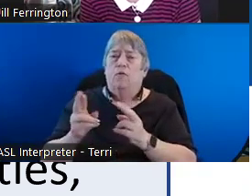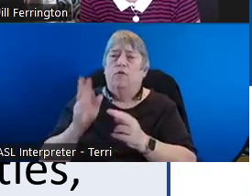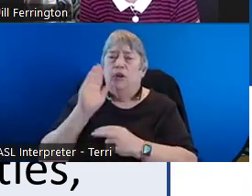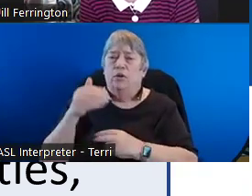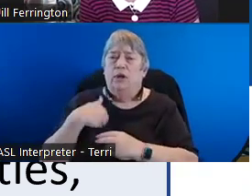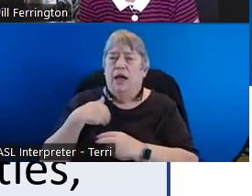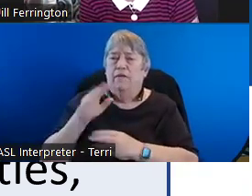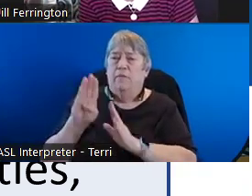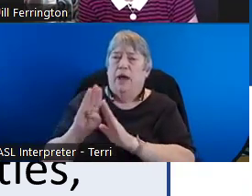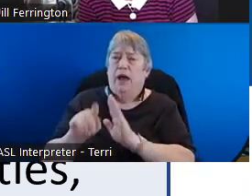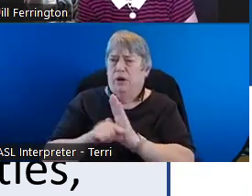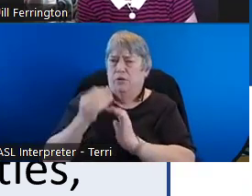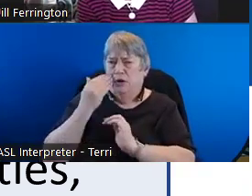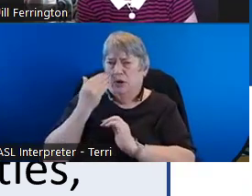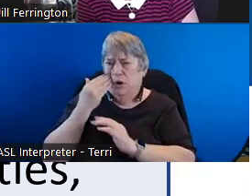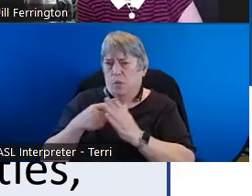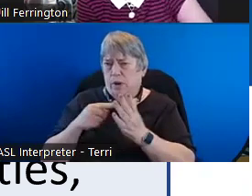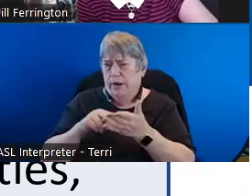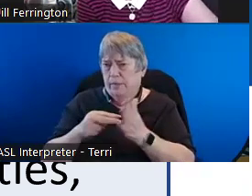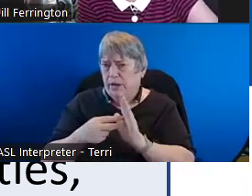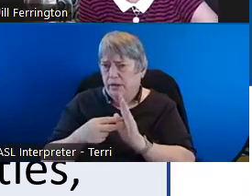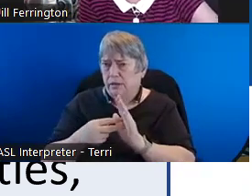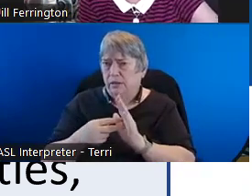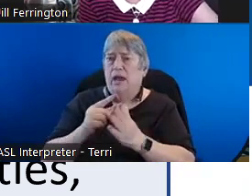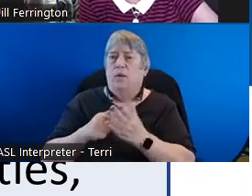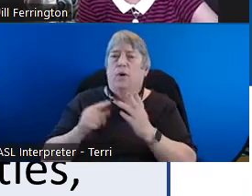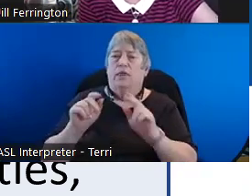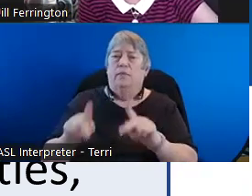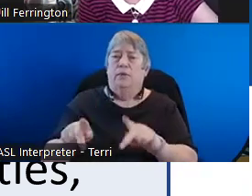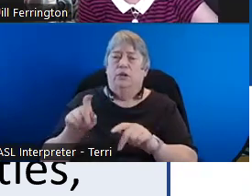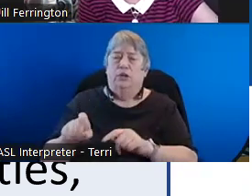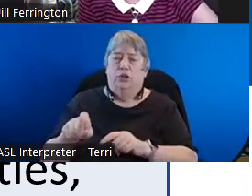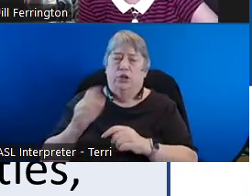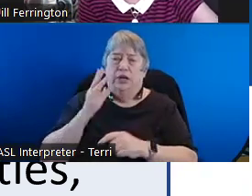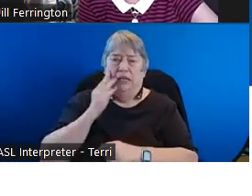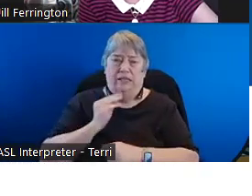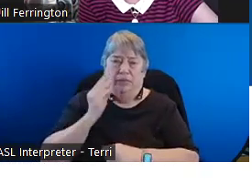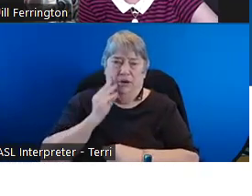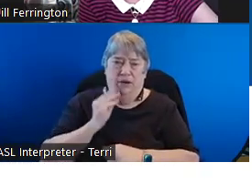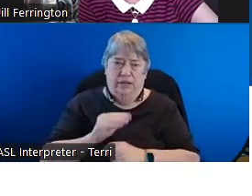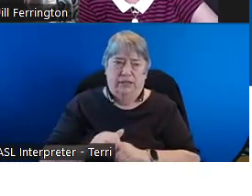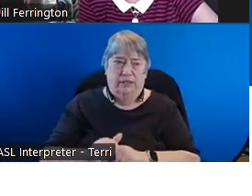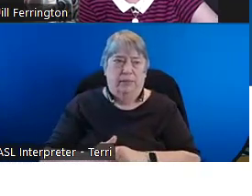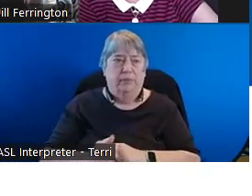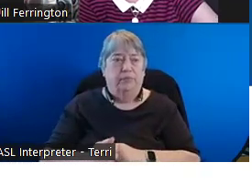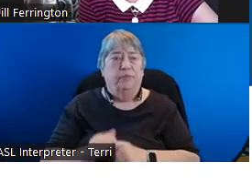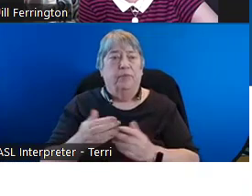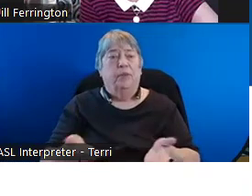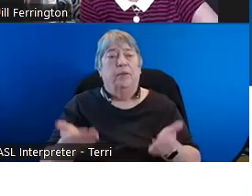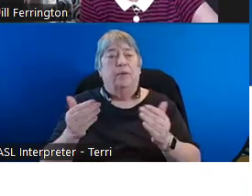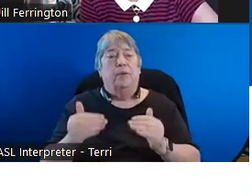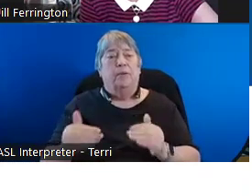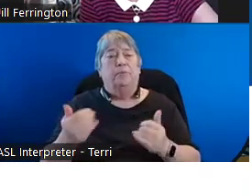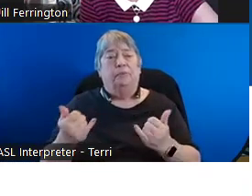that really means and what the person should experience. So if we go on to the next slide, I'd like to share